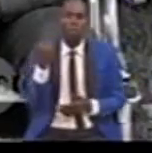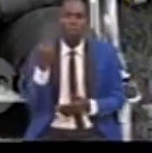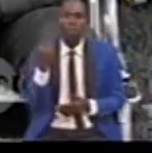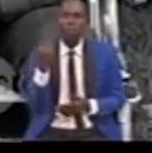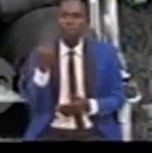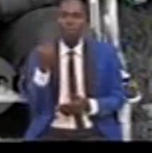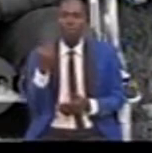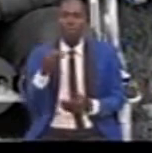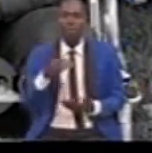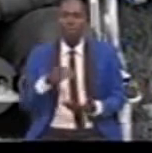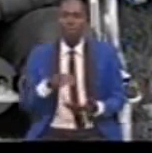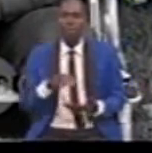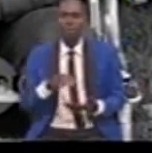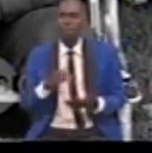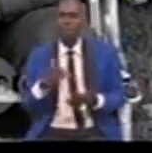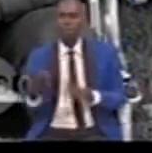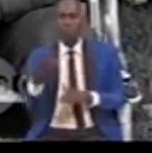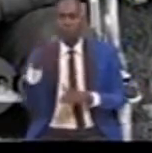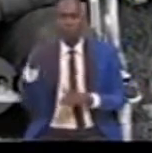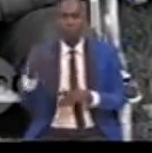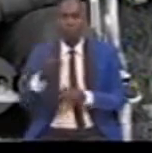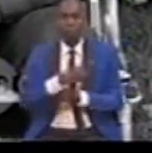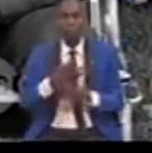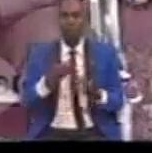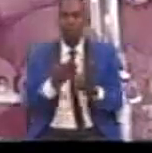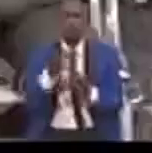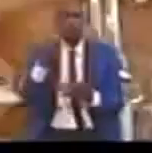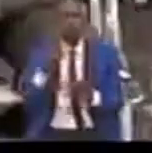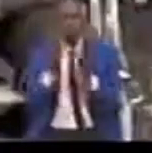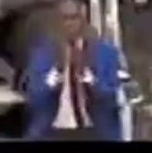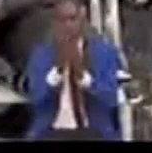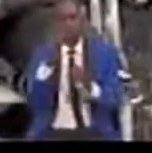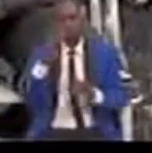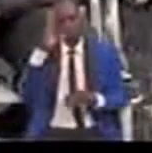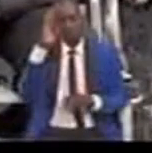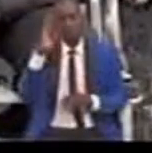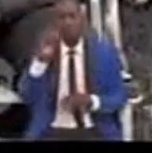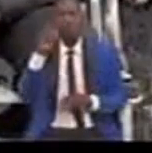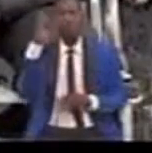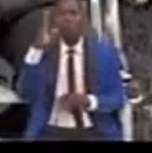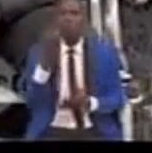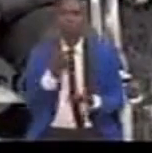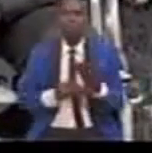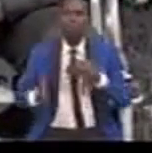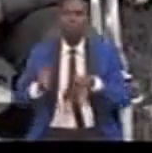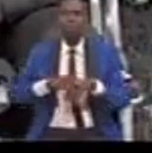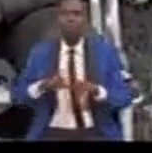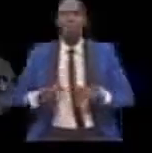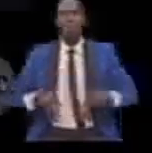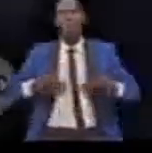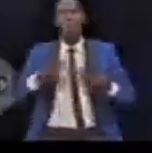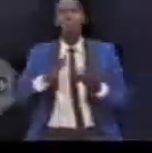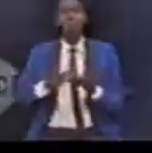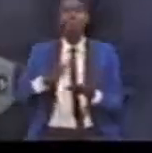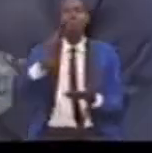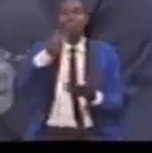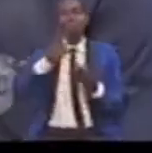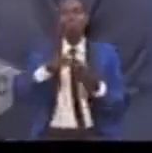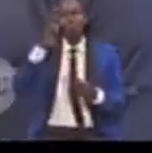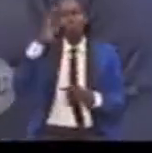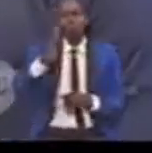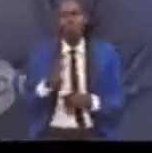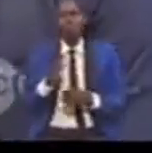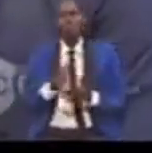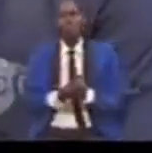After 4 days, through the prayer of the man of God, he turned back to life. Glory be to God. My name is